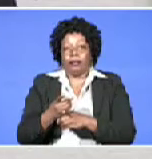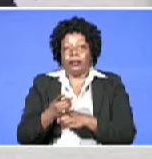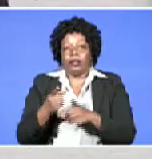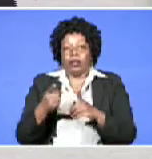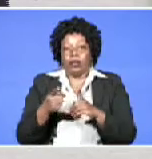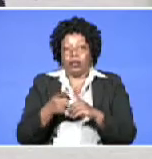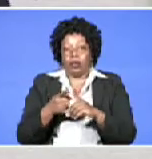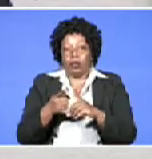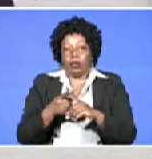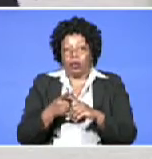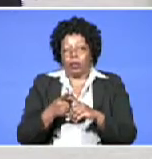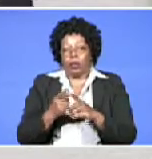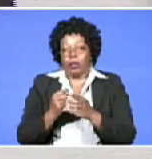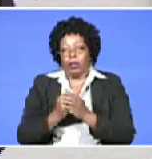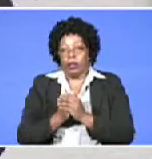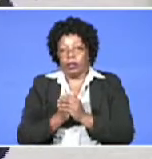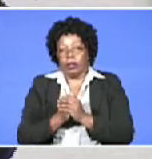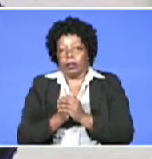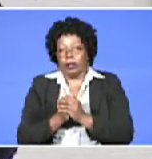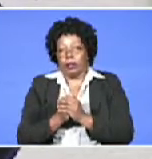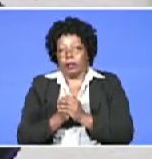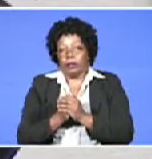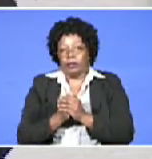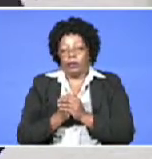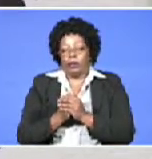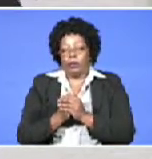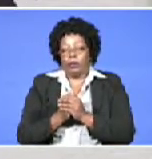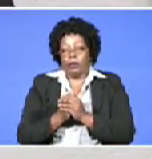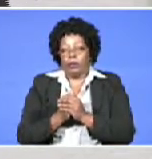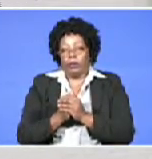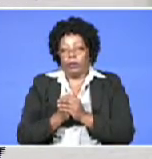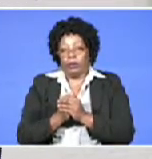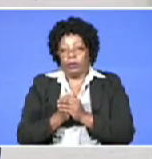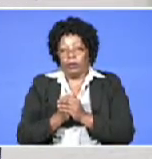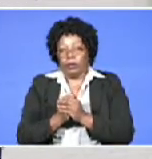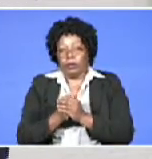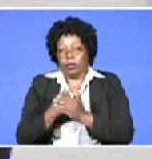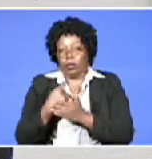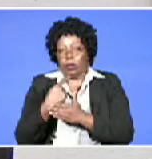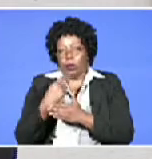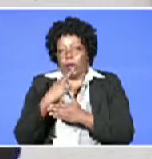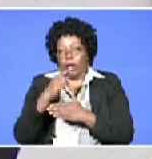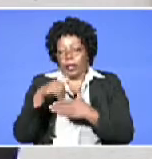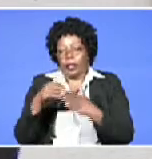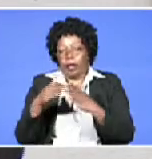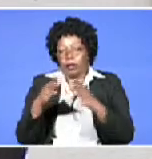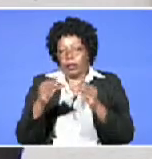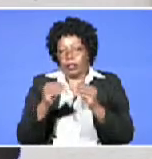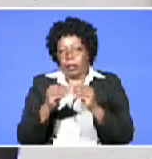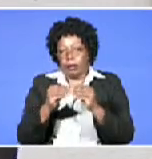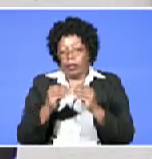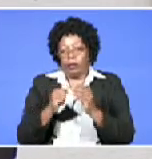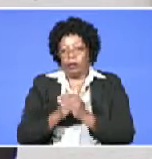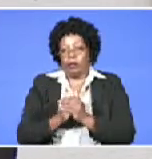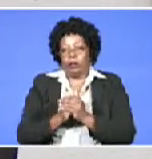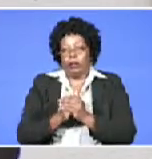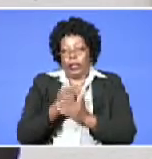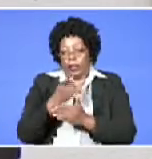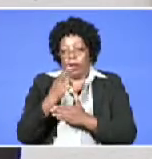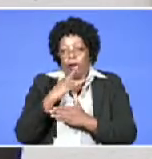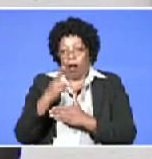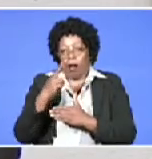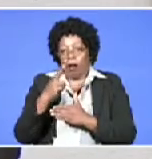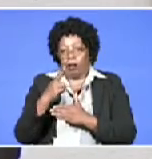to ring fence all of its incumbents who are now in the House of Assembly, given the fact that they are the ones